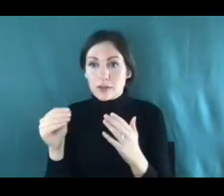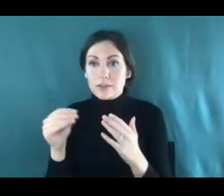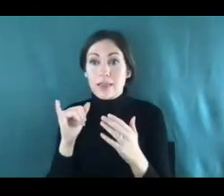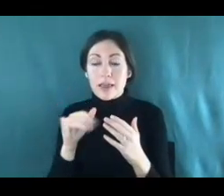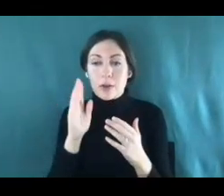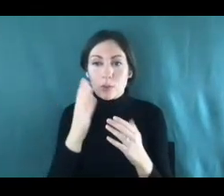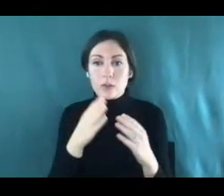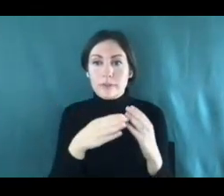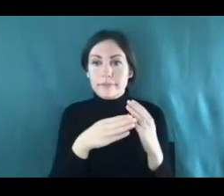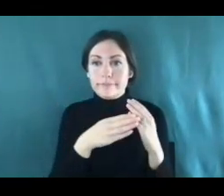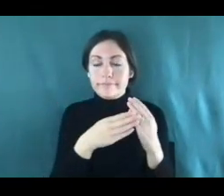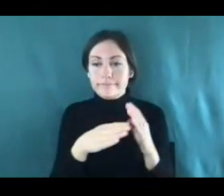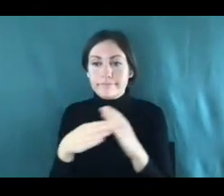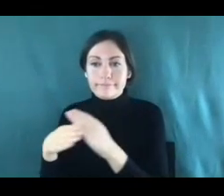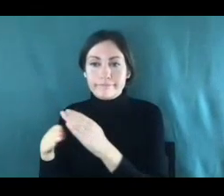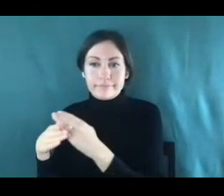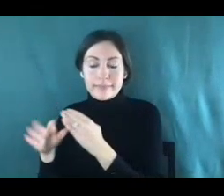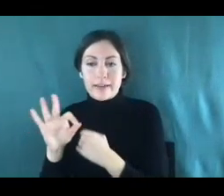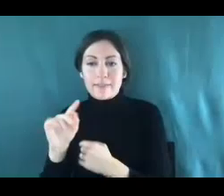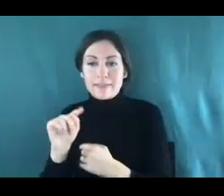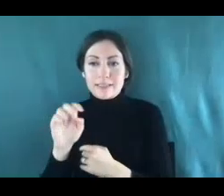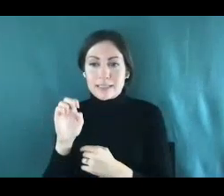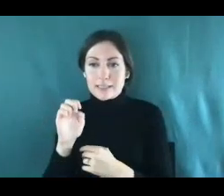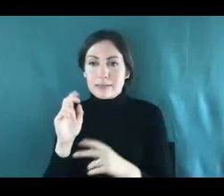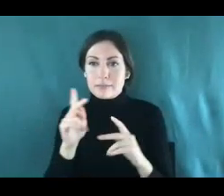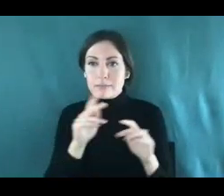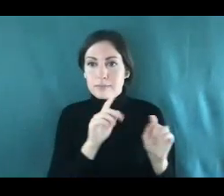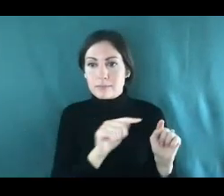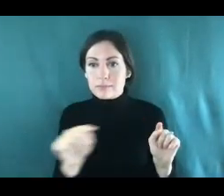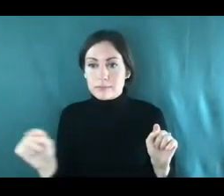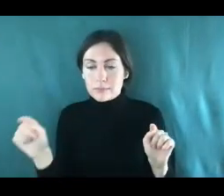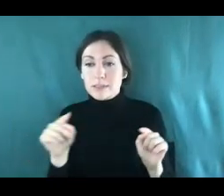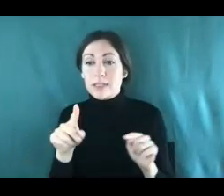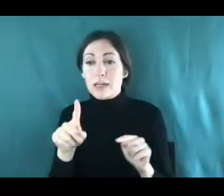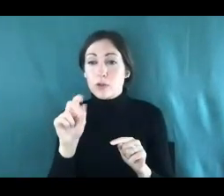across our FTE personnel. That's